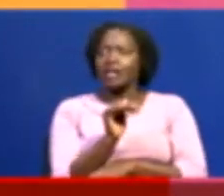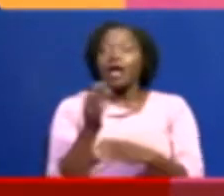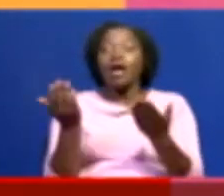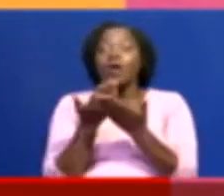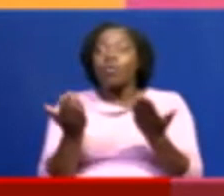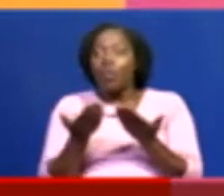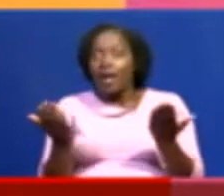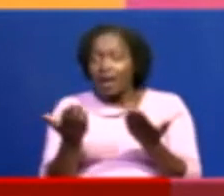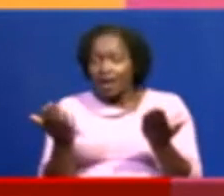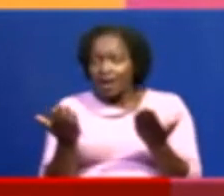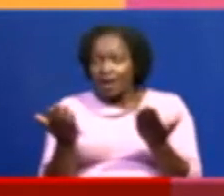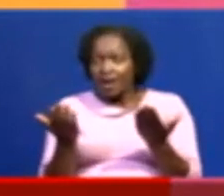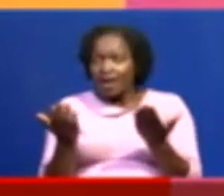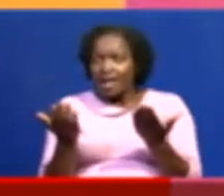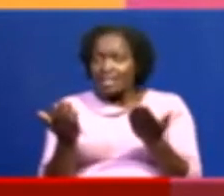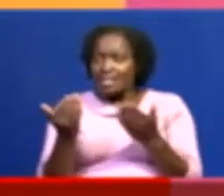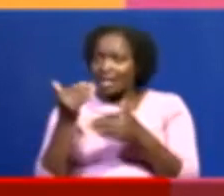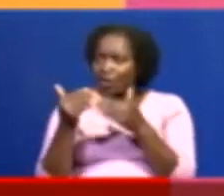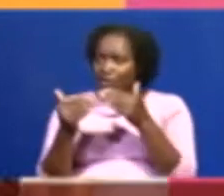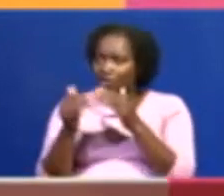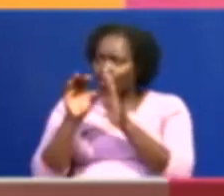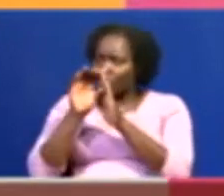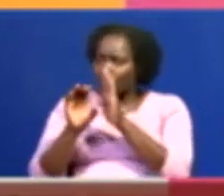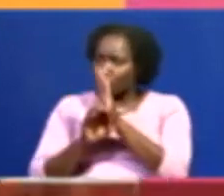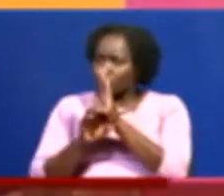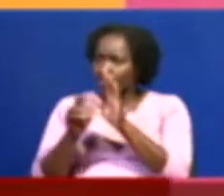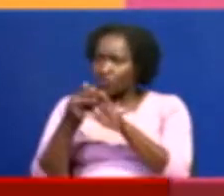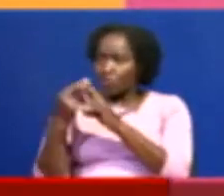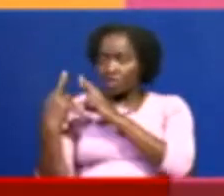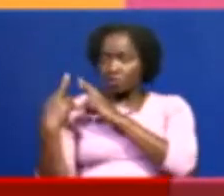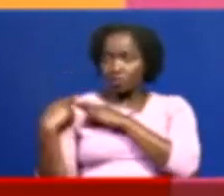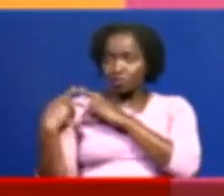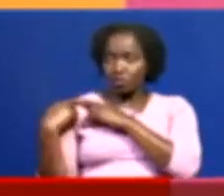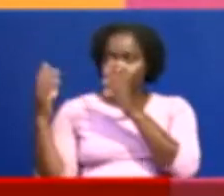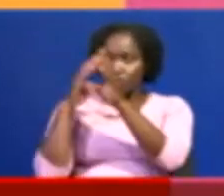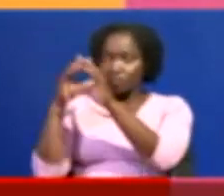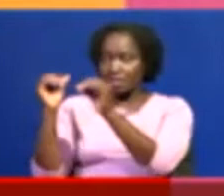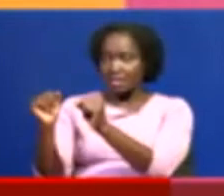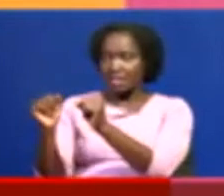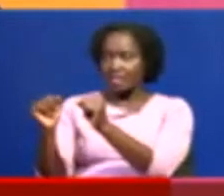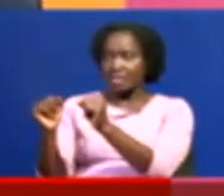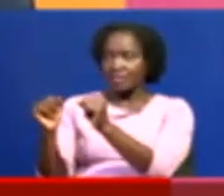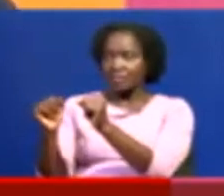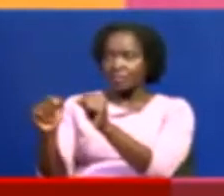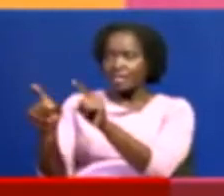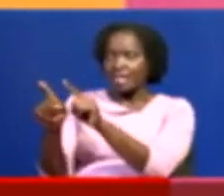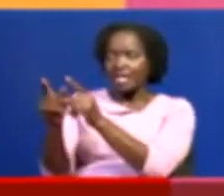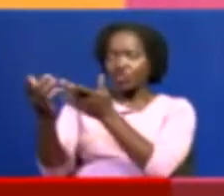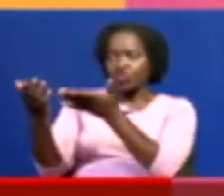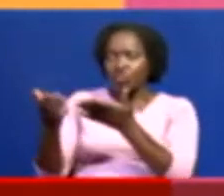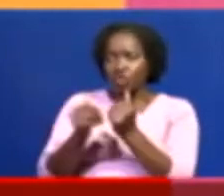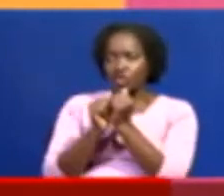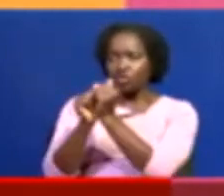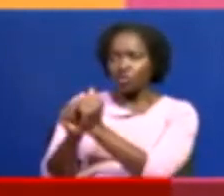did the construct of the constitution on the responsibilities of the president mm-hmm. as to bring